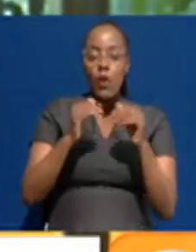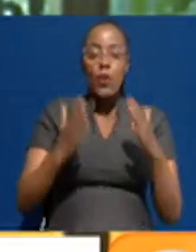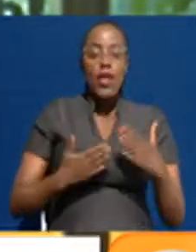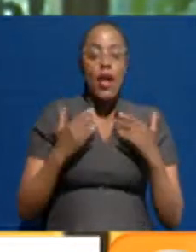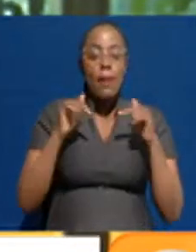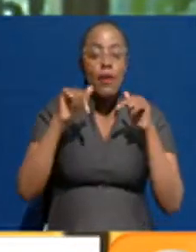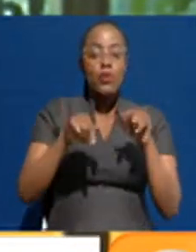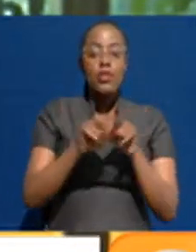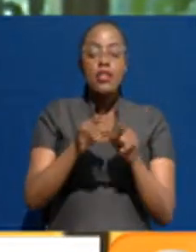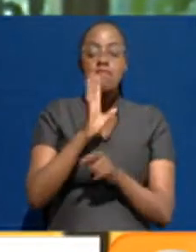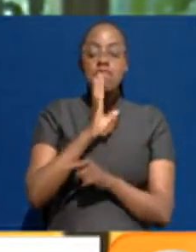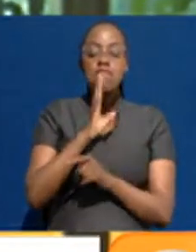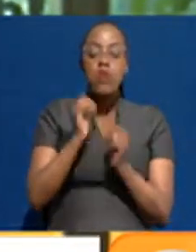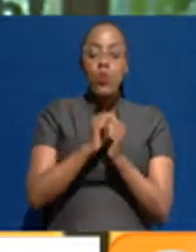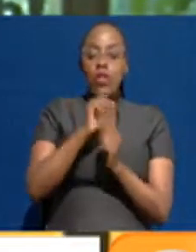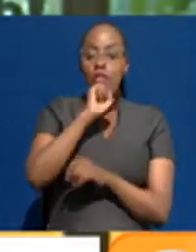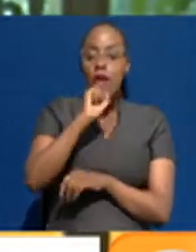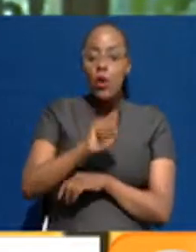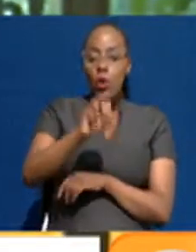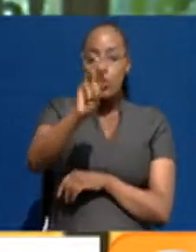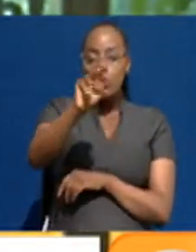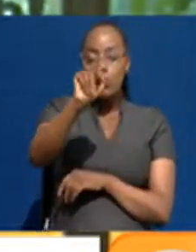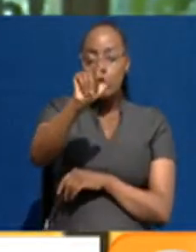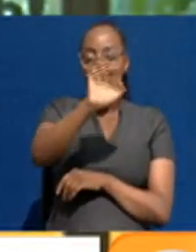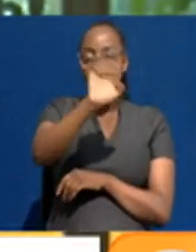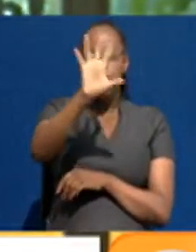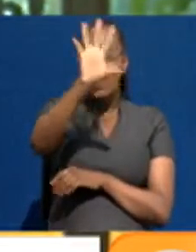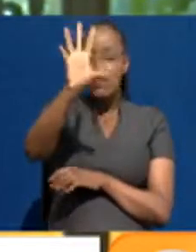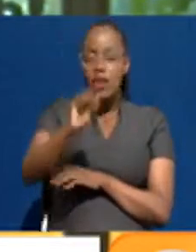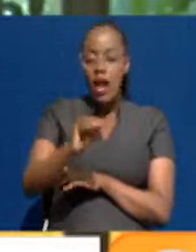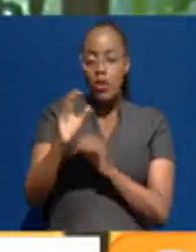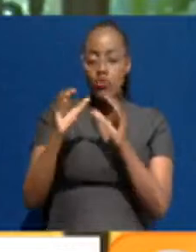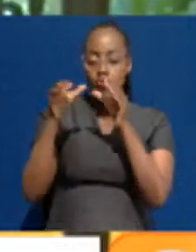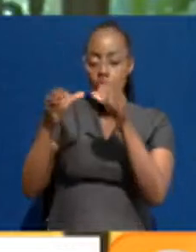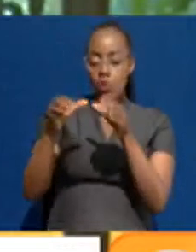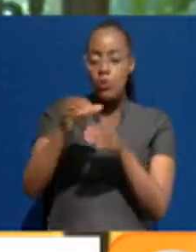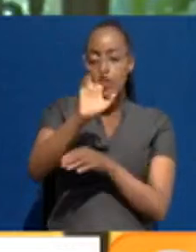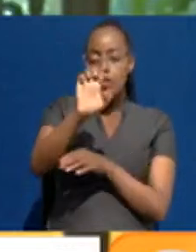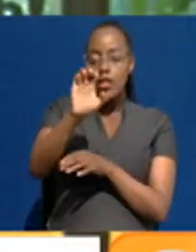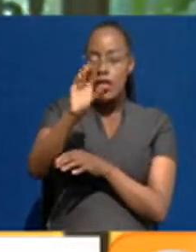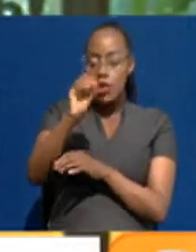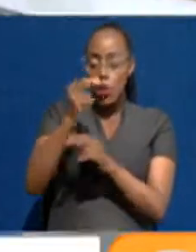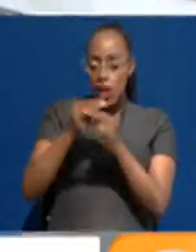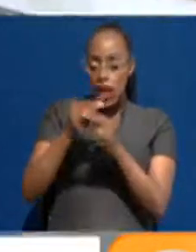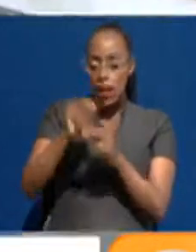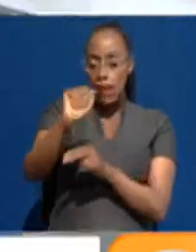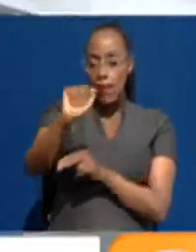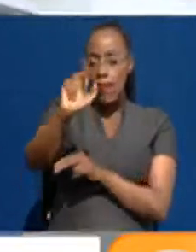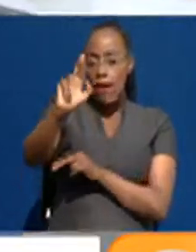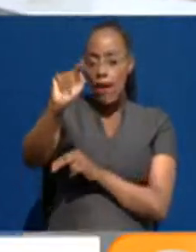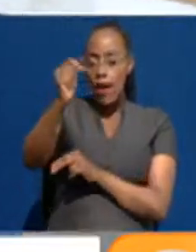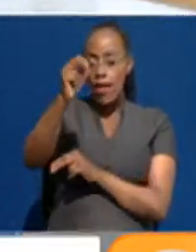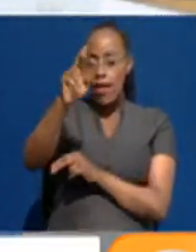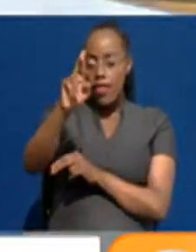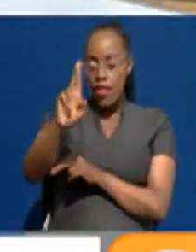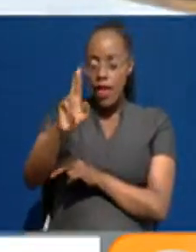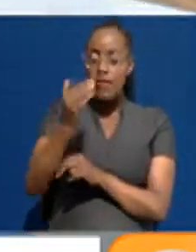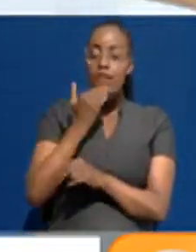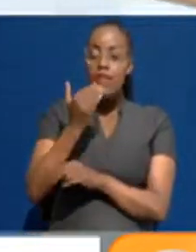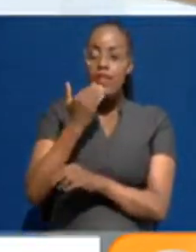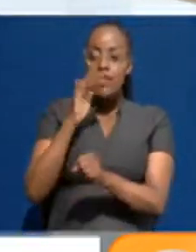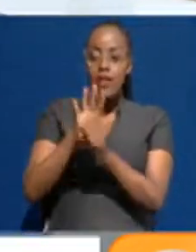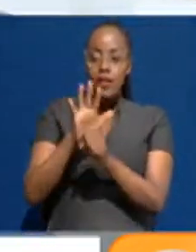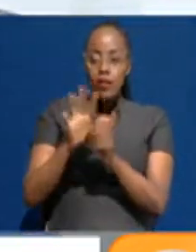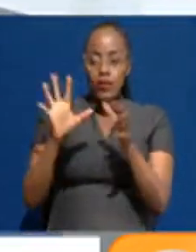today to be speaking to the Old Mutual East Africa Group CEO, Arthur Oginga. Thank you very much. Thank you for having me. For joining